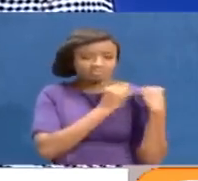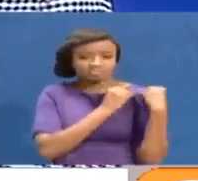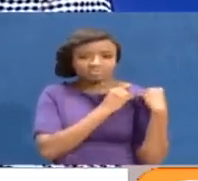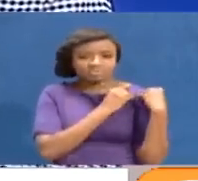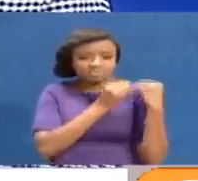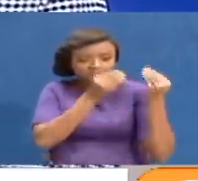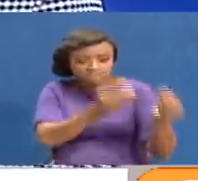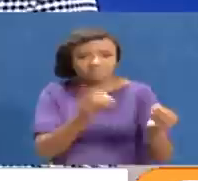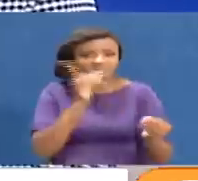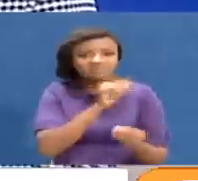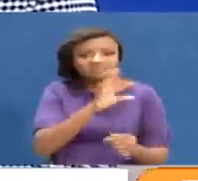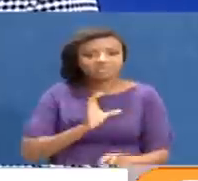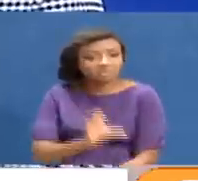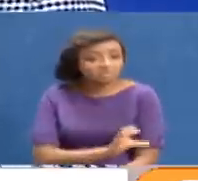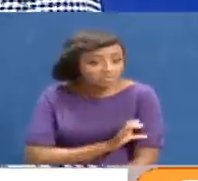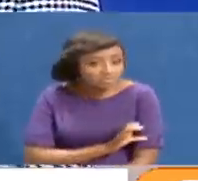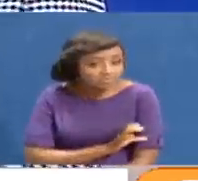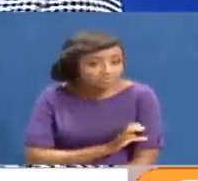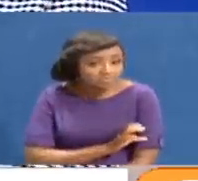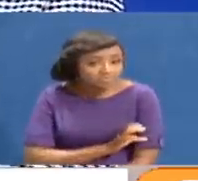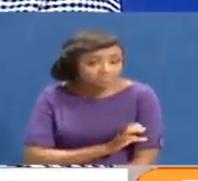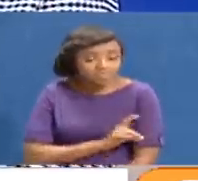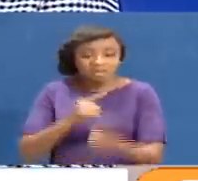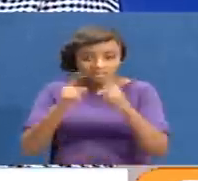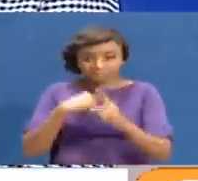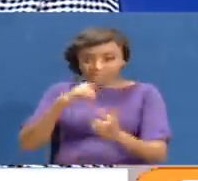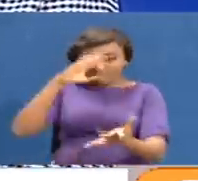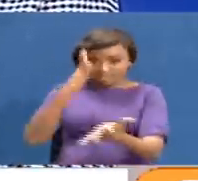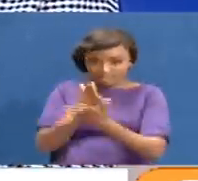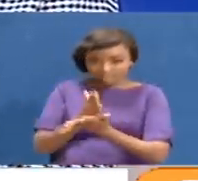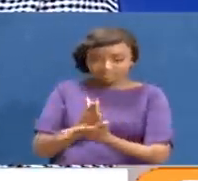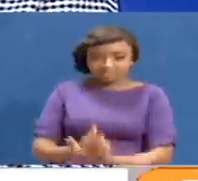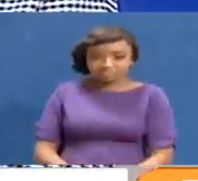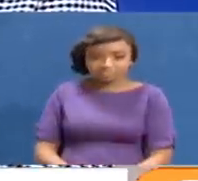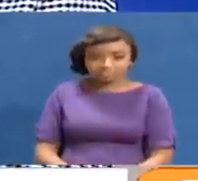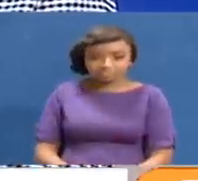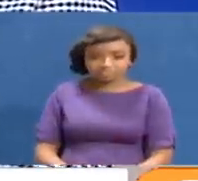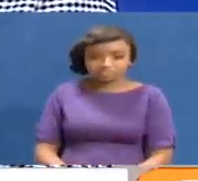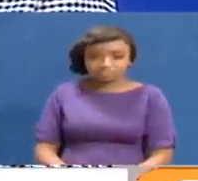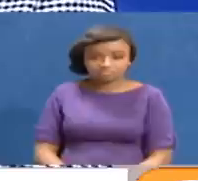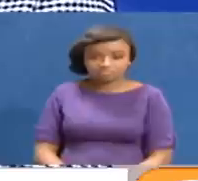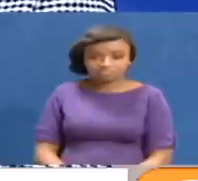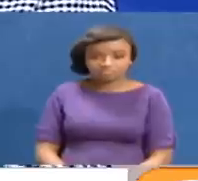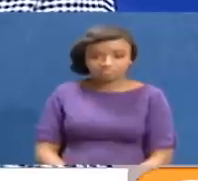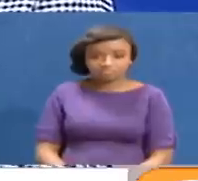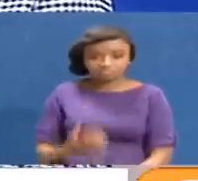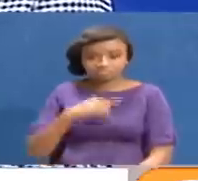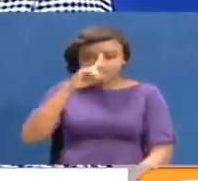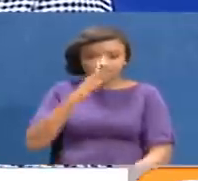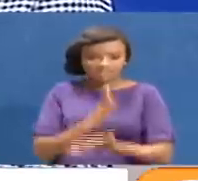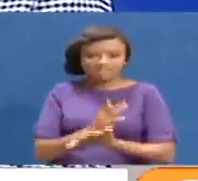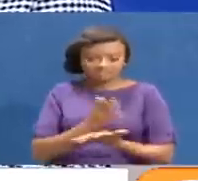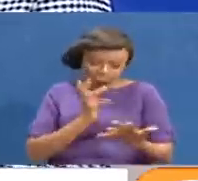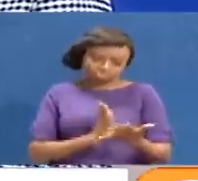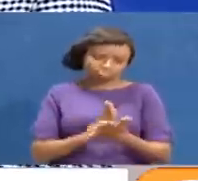that the steering committee was given? Now, and I believe that looking at it, I believe they